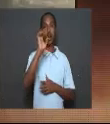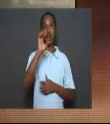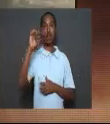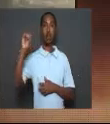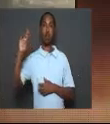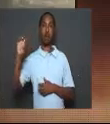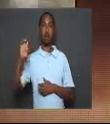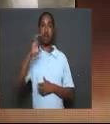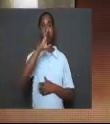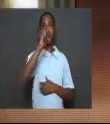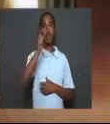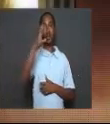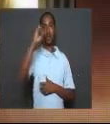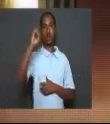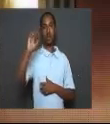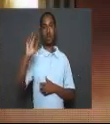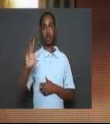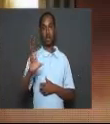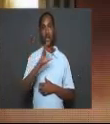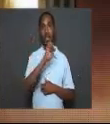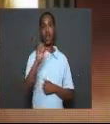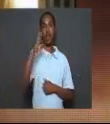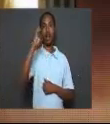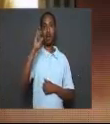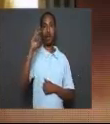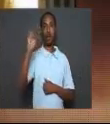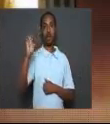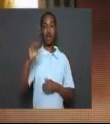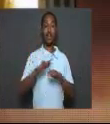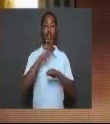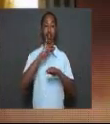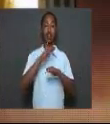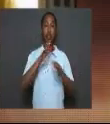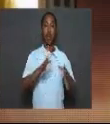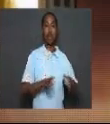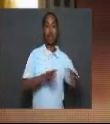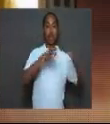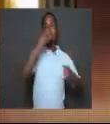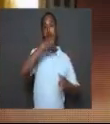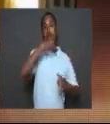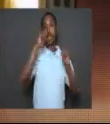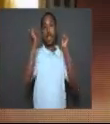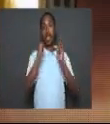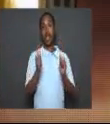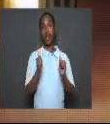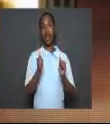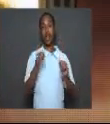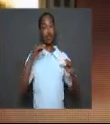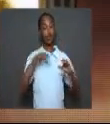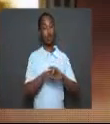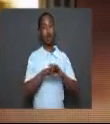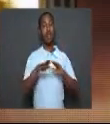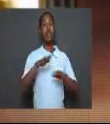limestone, and coke at the top, and a blast of hot air is blown in at the